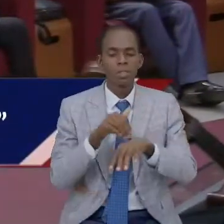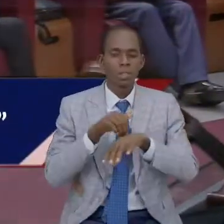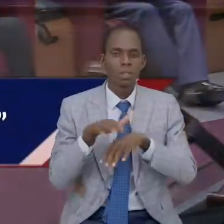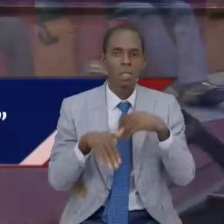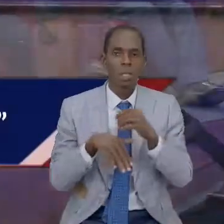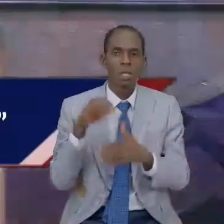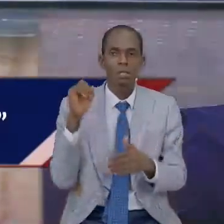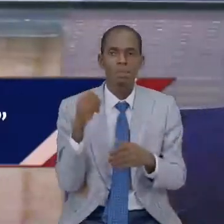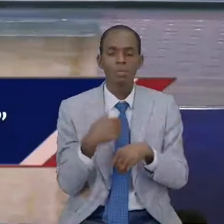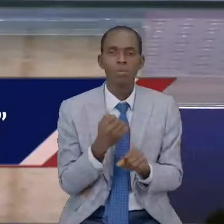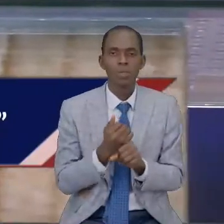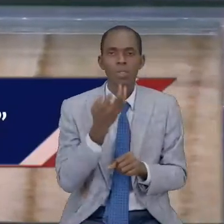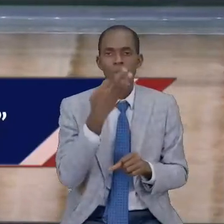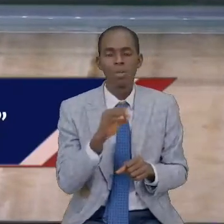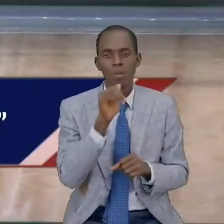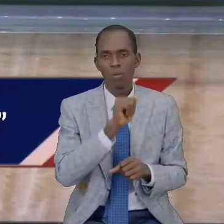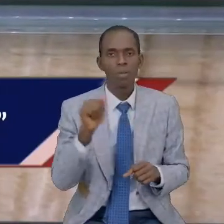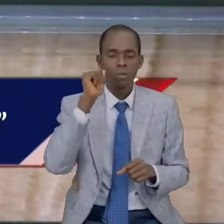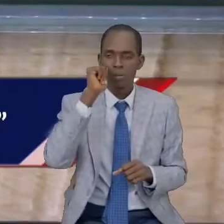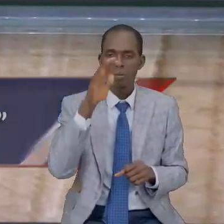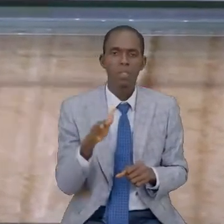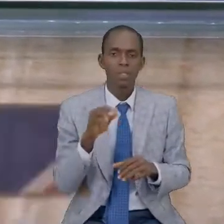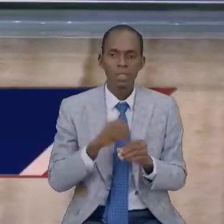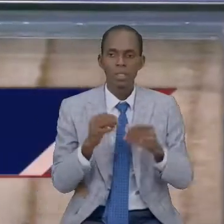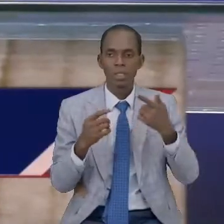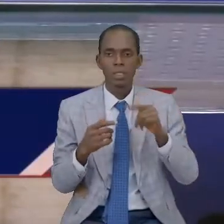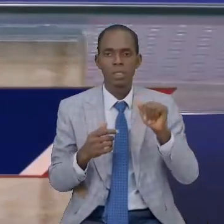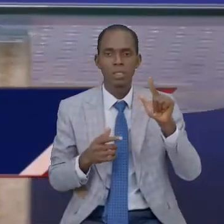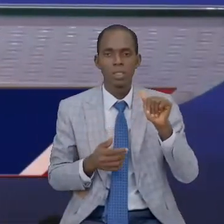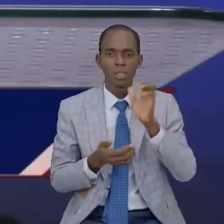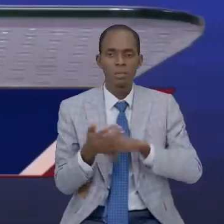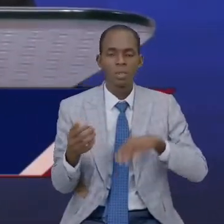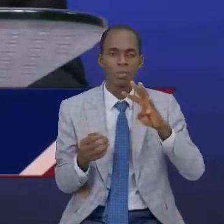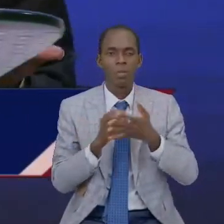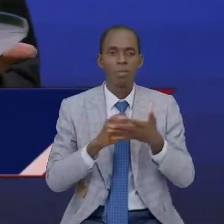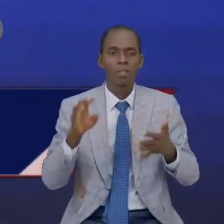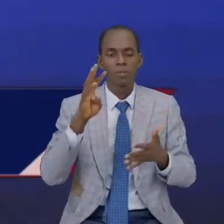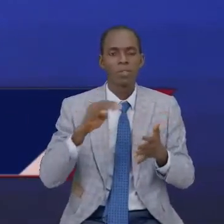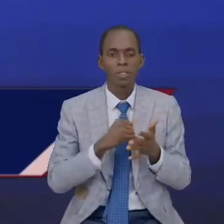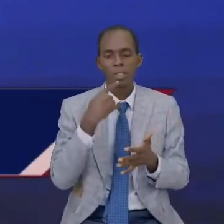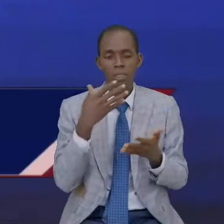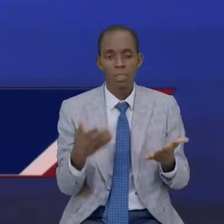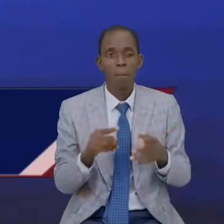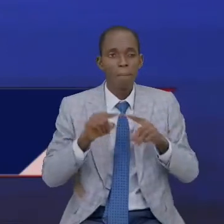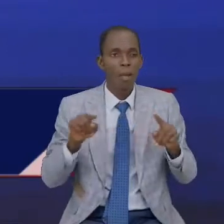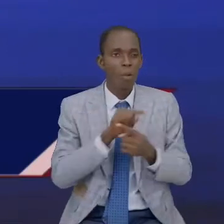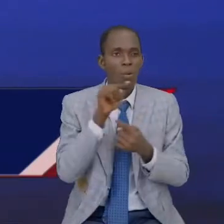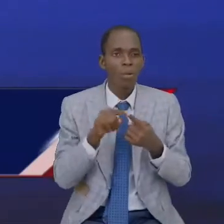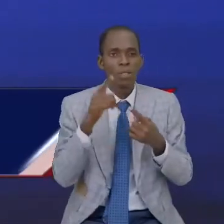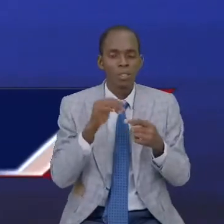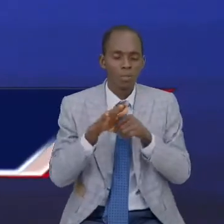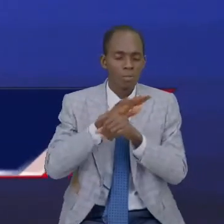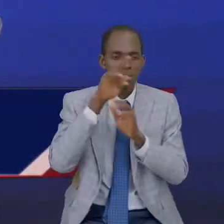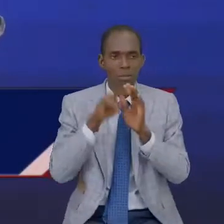sent forth, made of a woman. In Galatians chapter 4, reading from verse 4, it says, but when